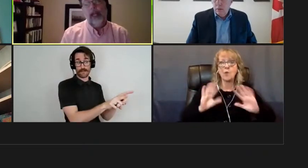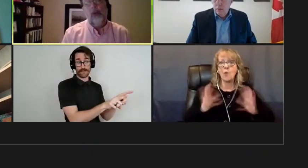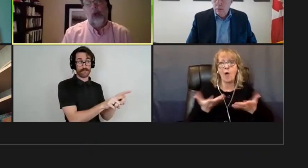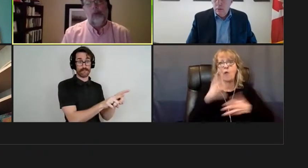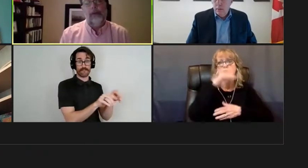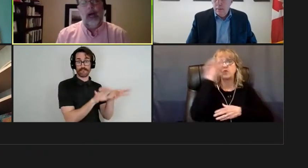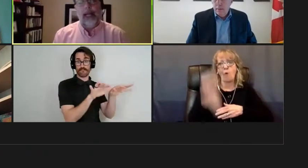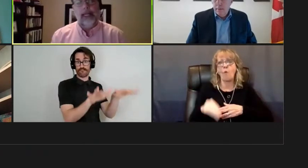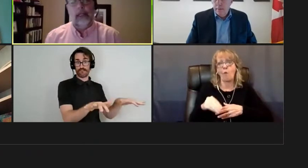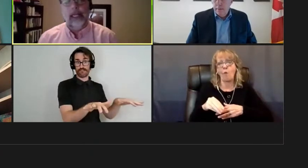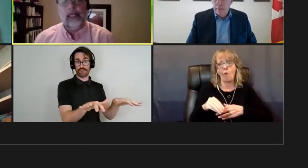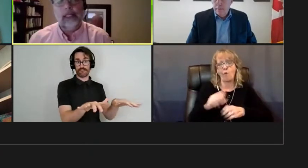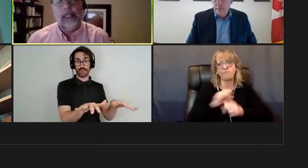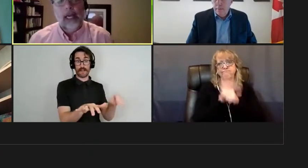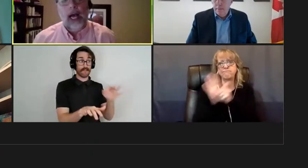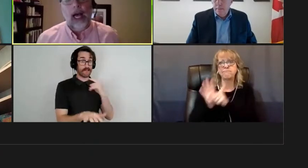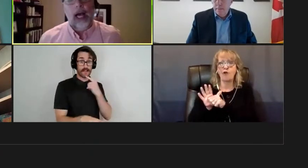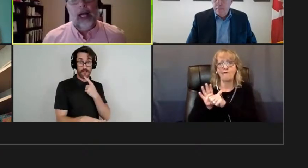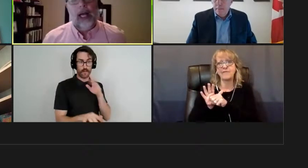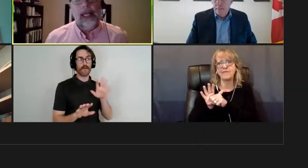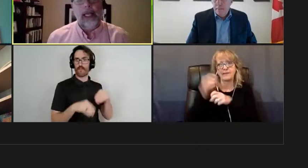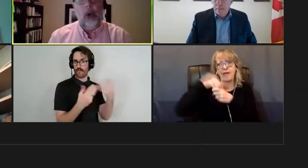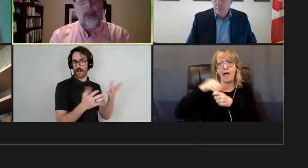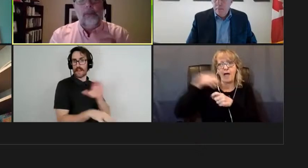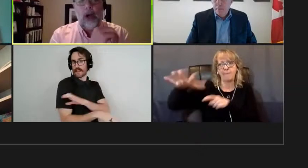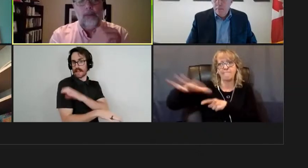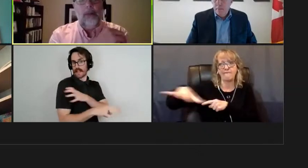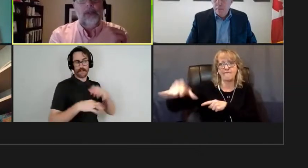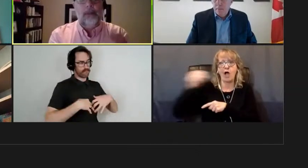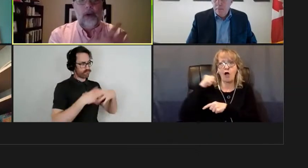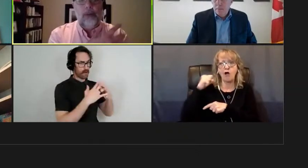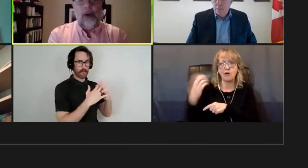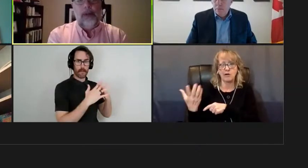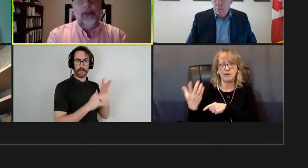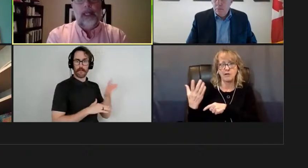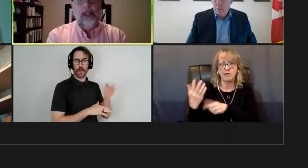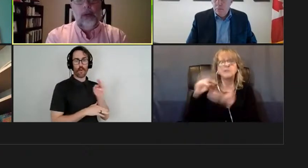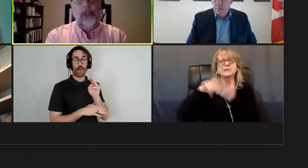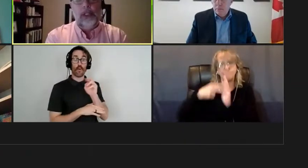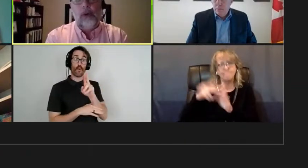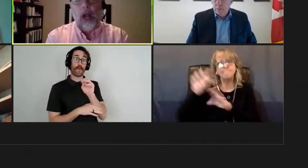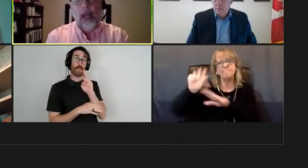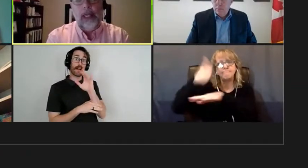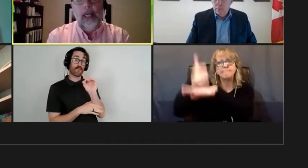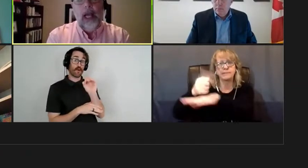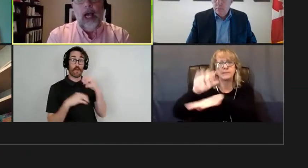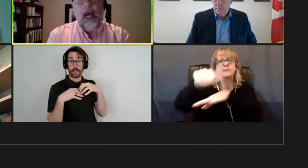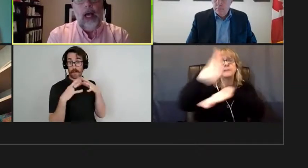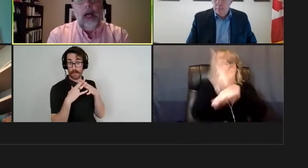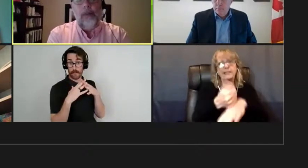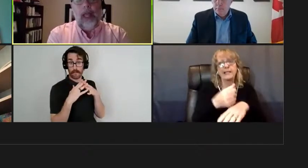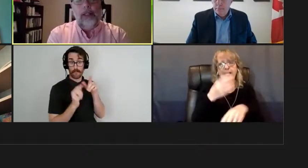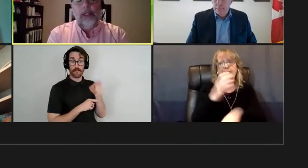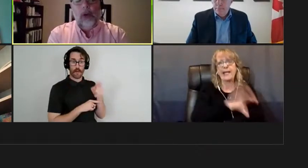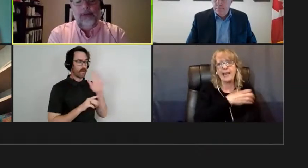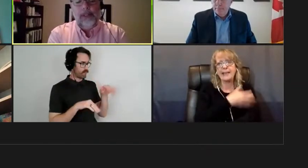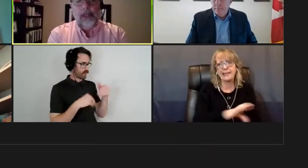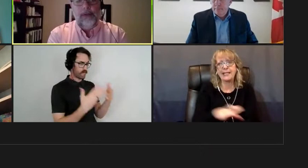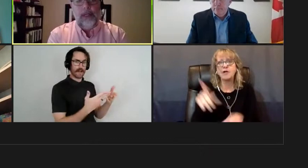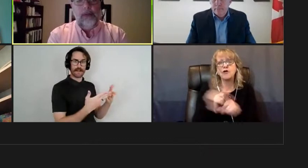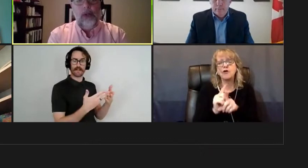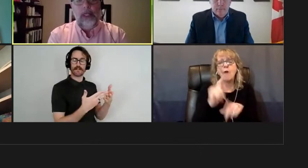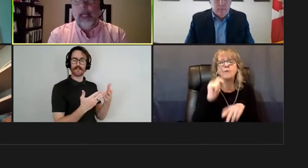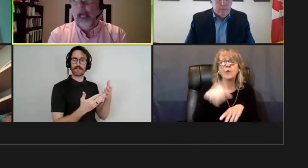we will provide clinics with the pop-ups, the micro pop-ups that Tony was describing.